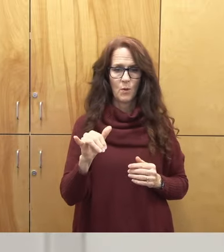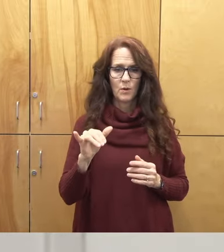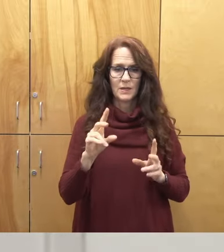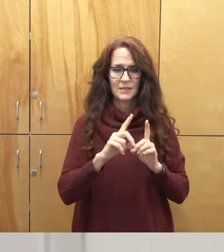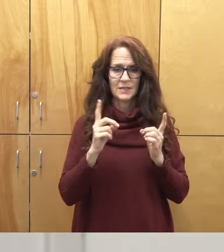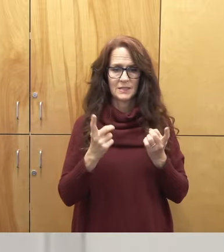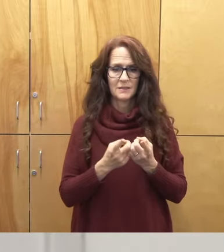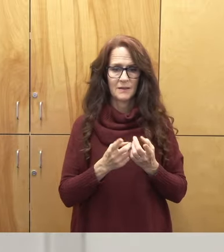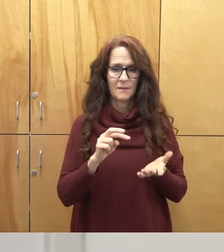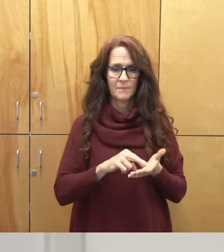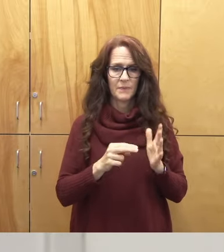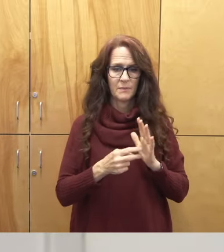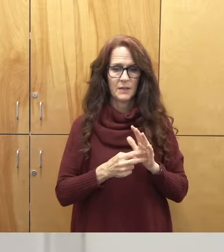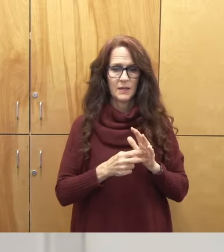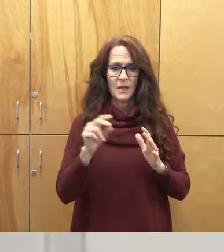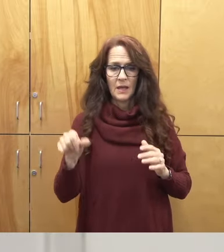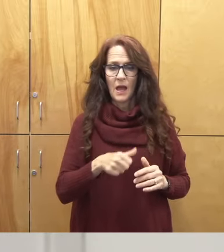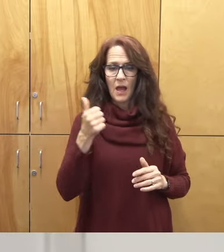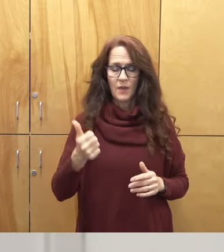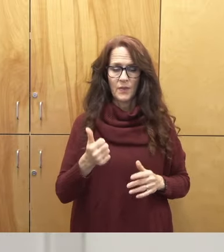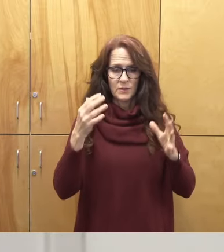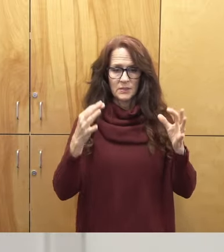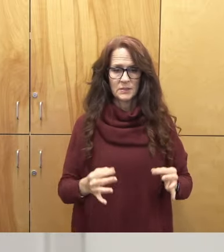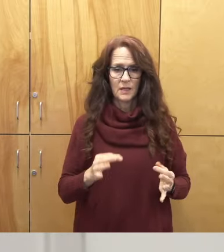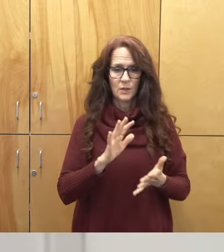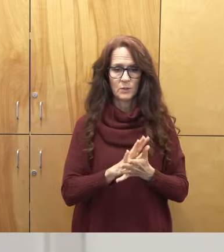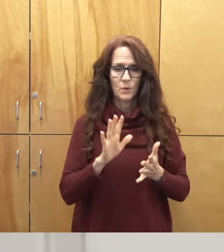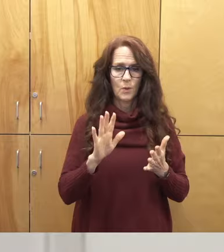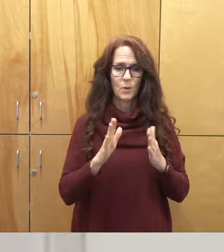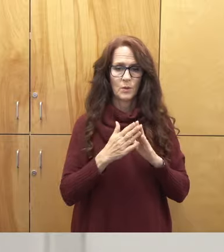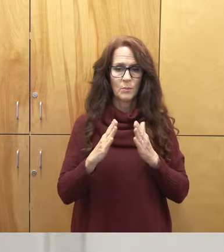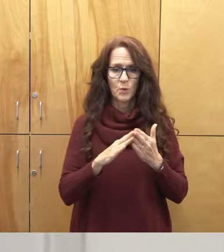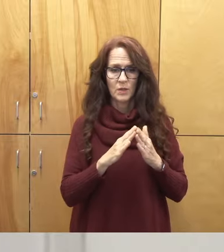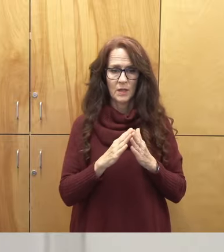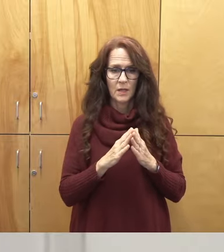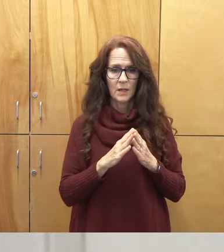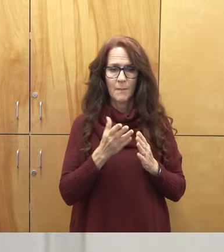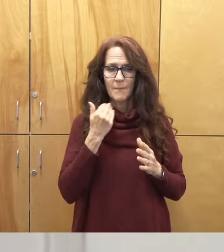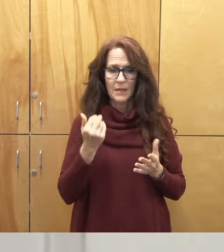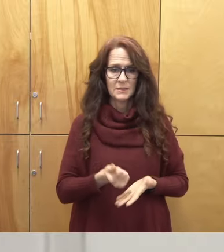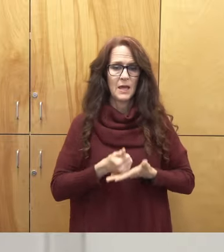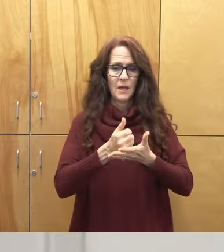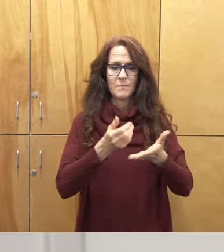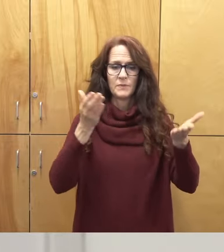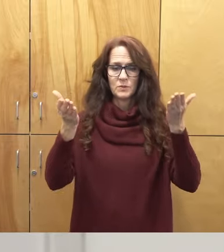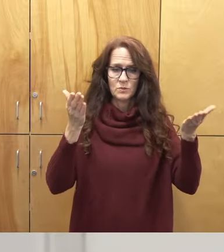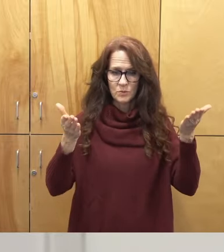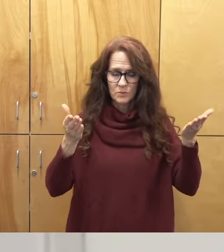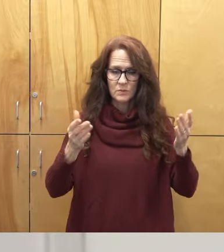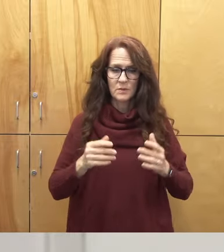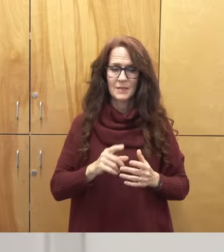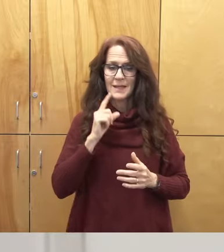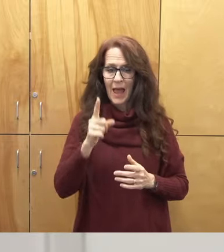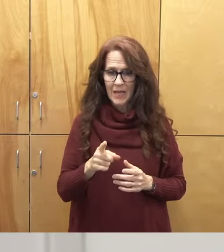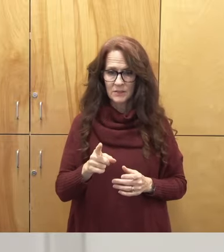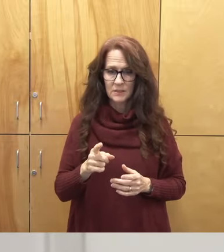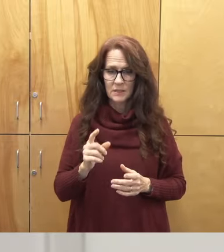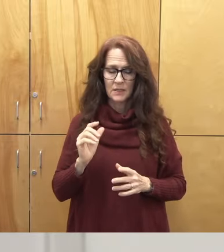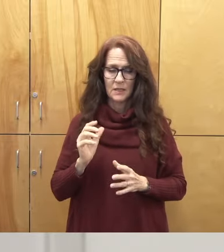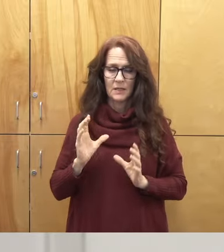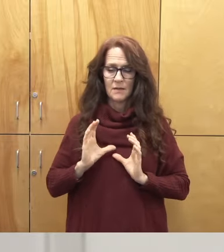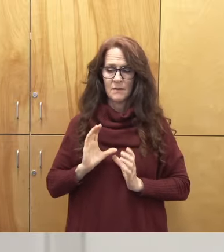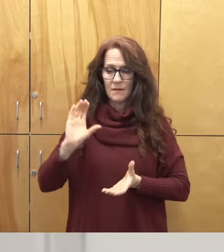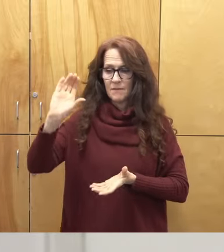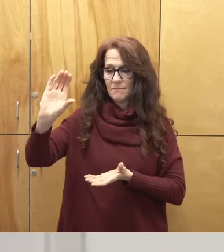means that it's not someone else deciding for a school community what can best serve the students. It is actually placing the